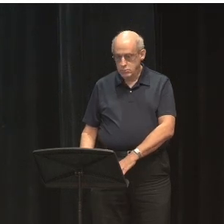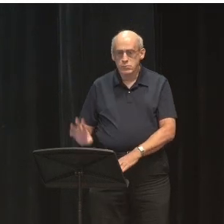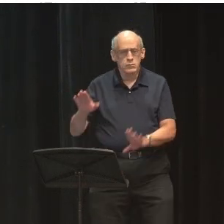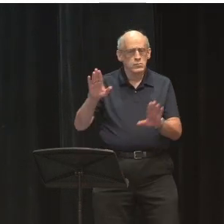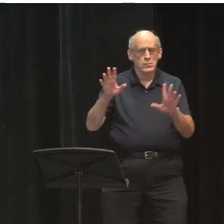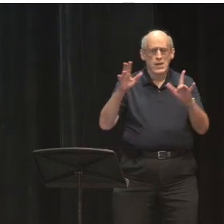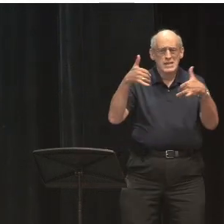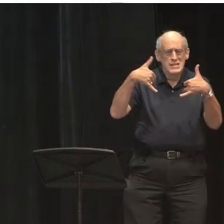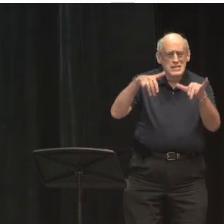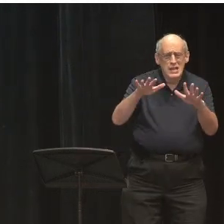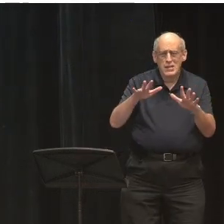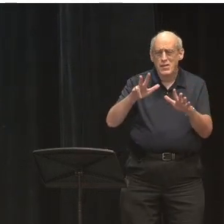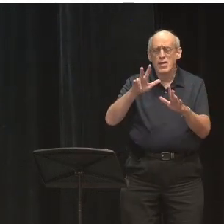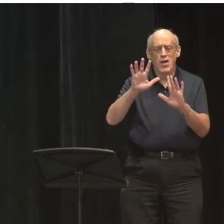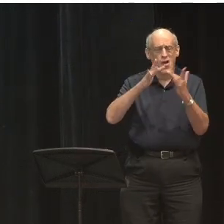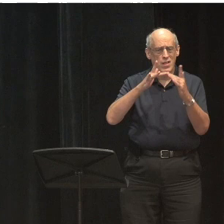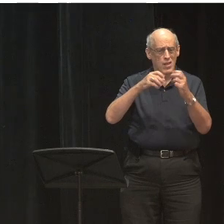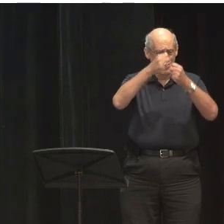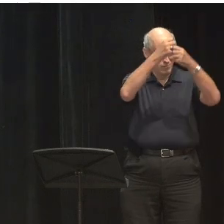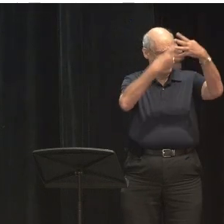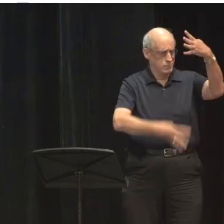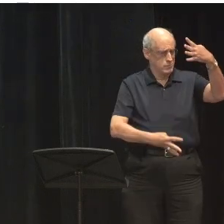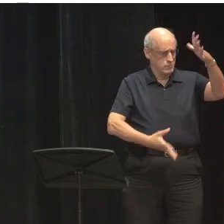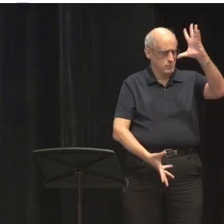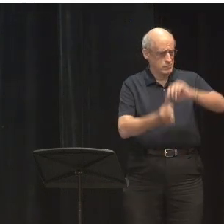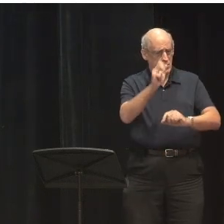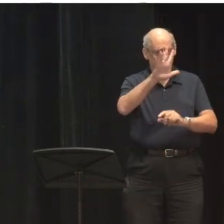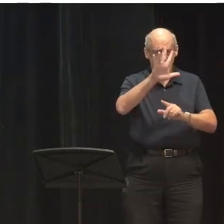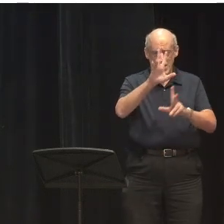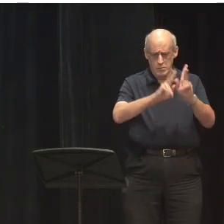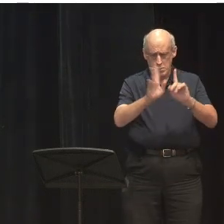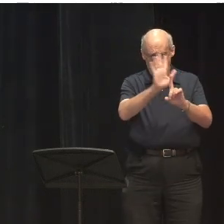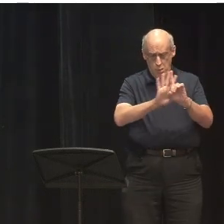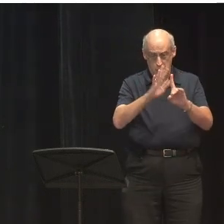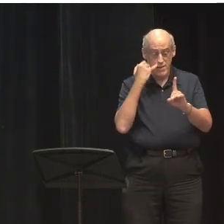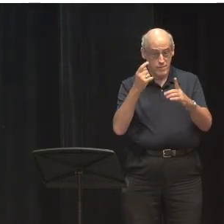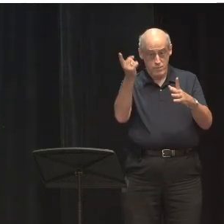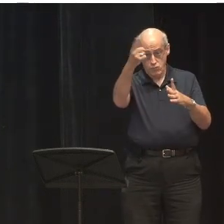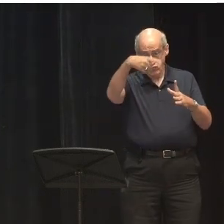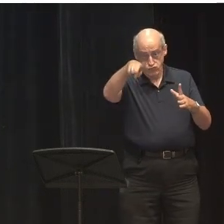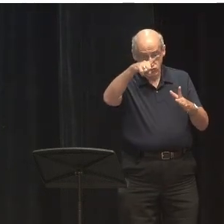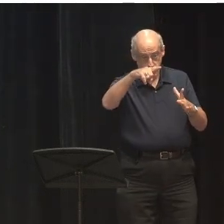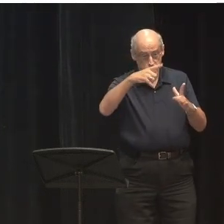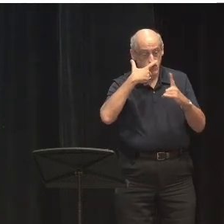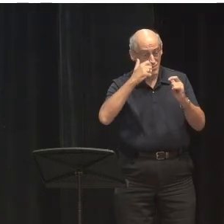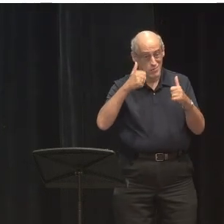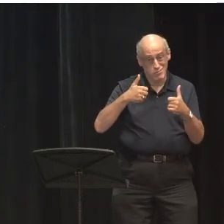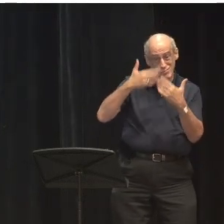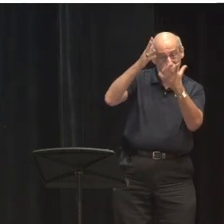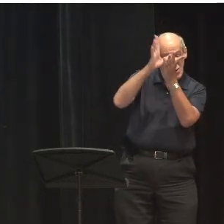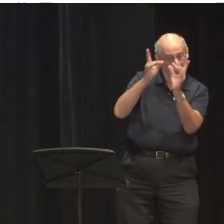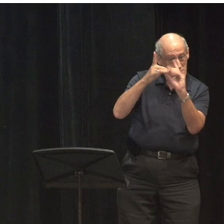So we still have about 35 people online. And if any of you would like to comment, but you